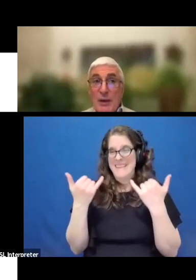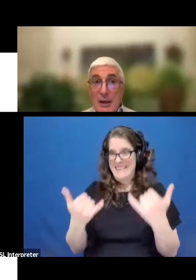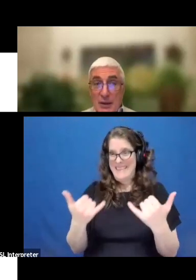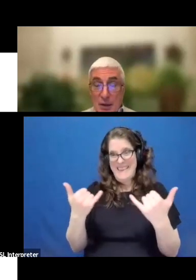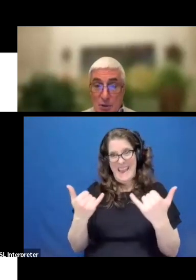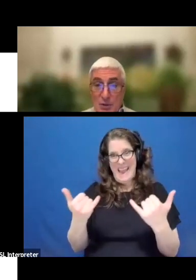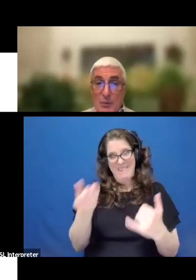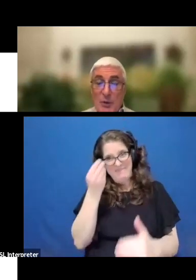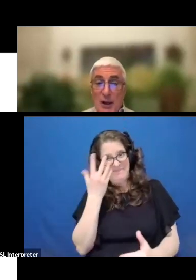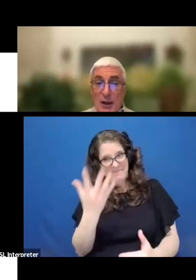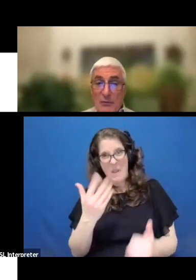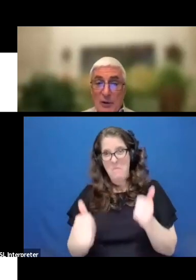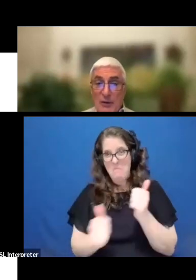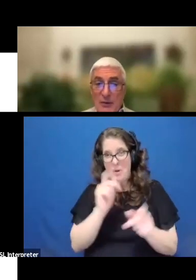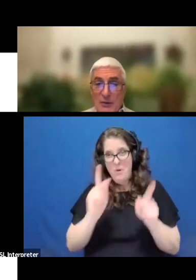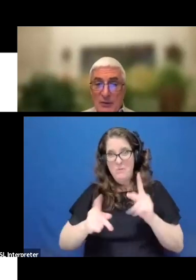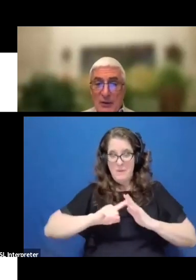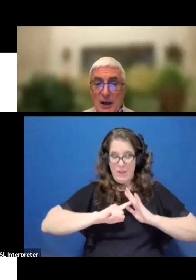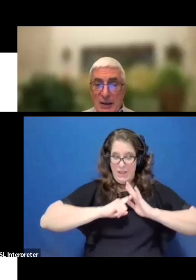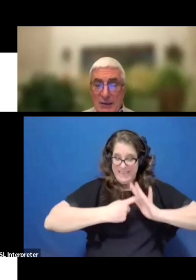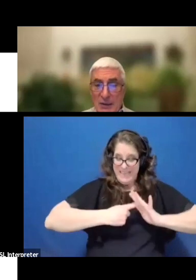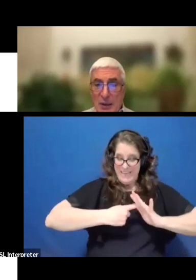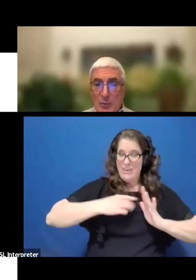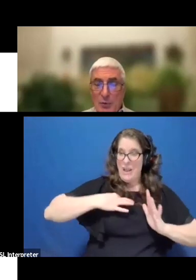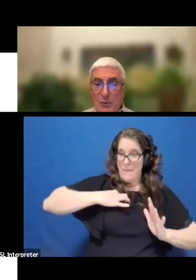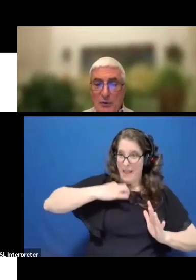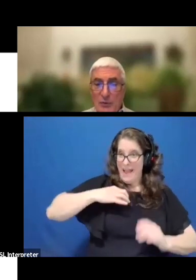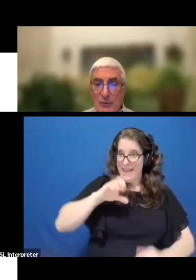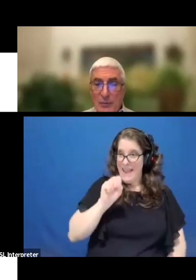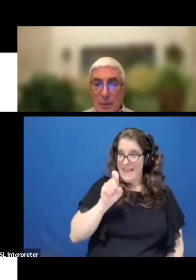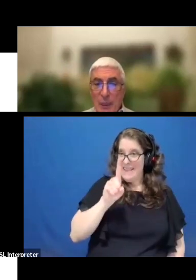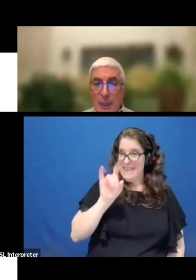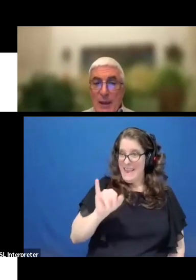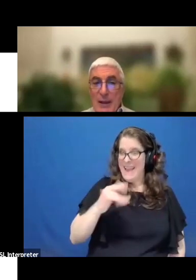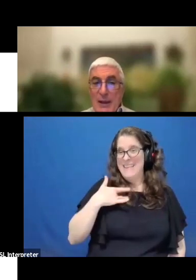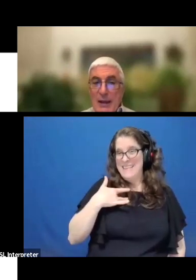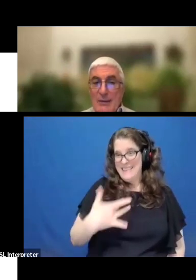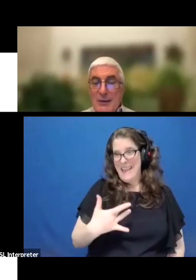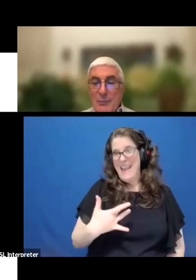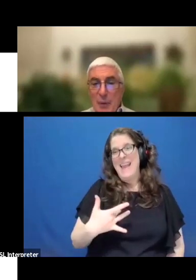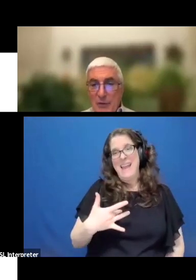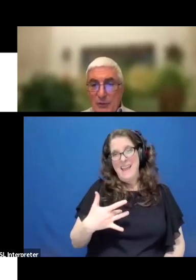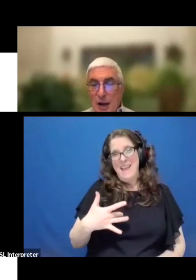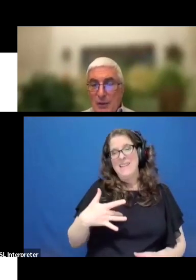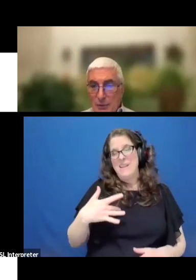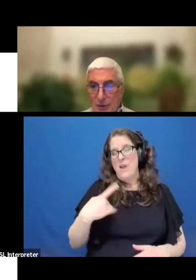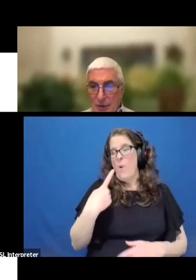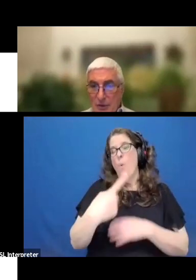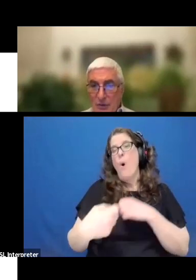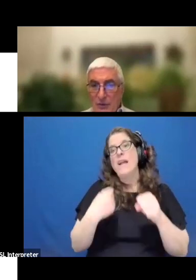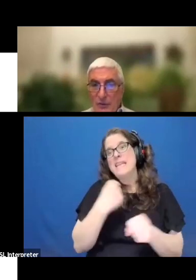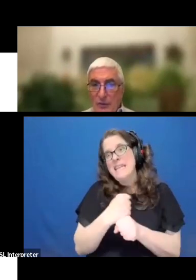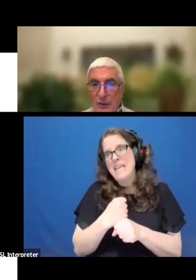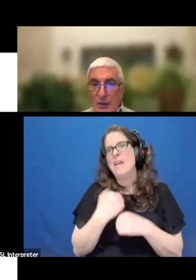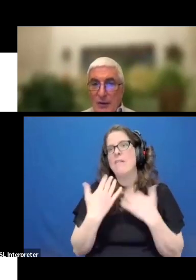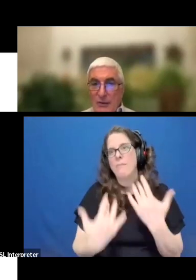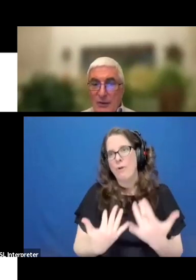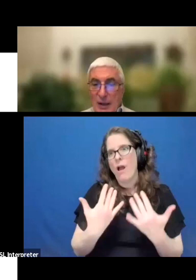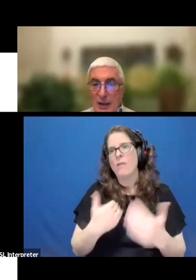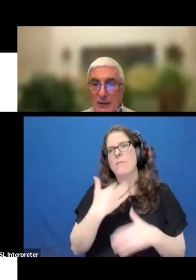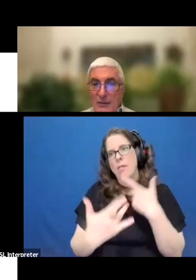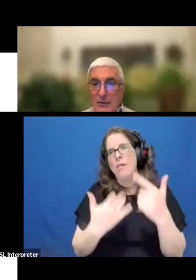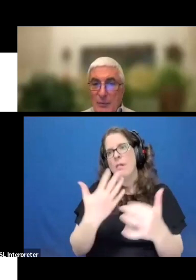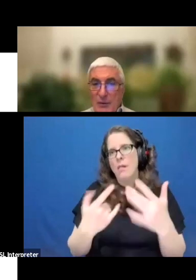are initially applying for SSDI to get approved. It takes months rather than years